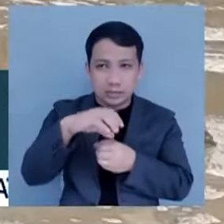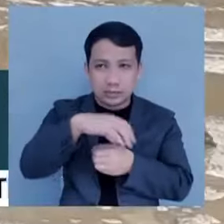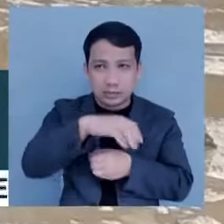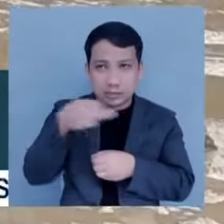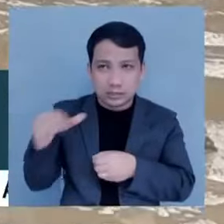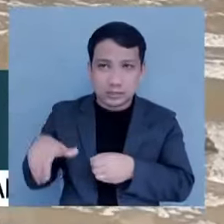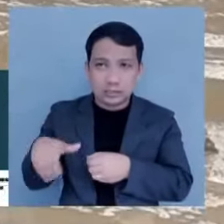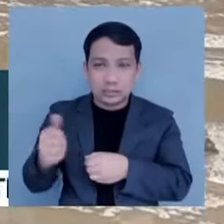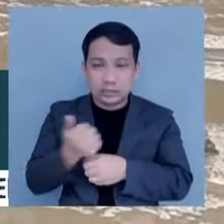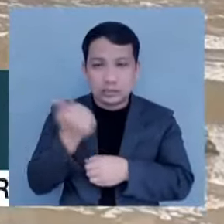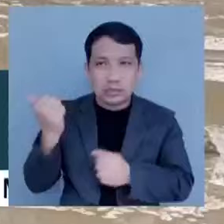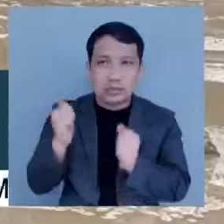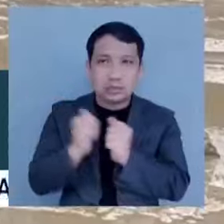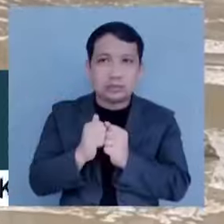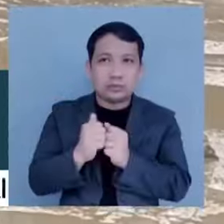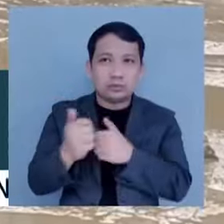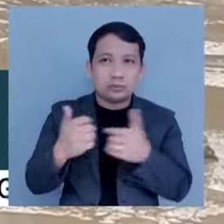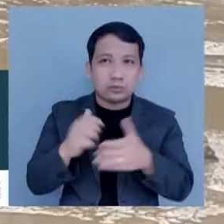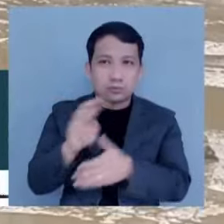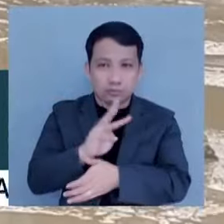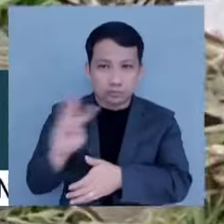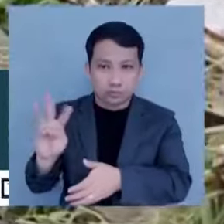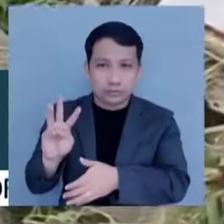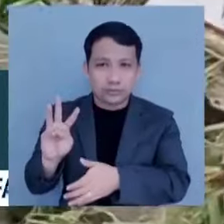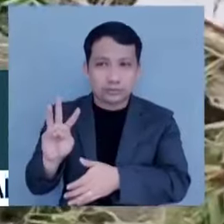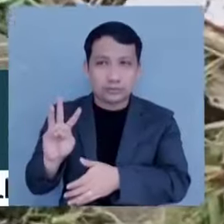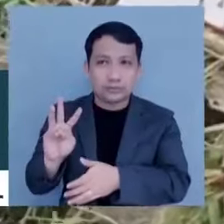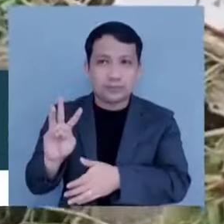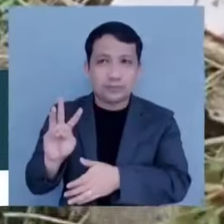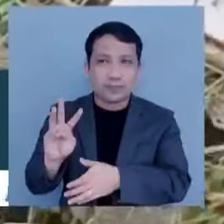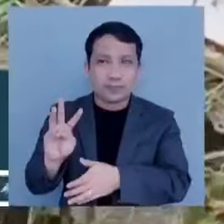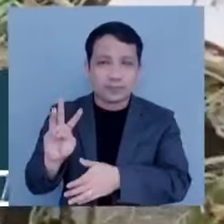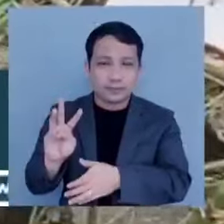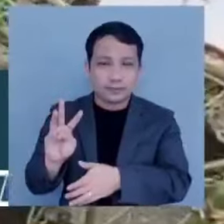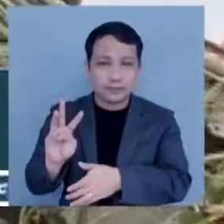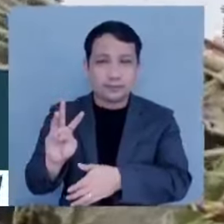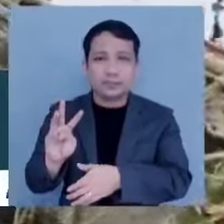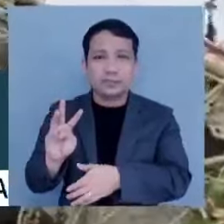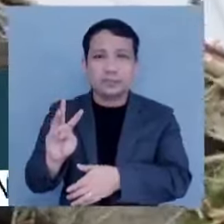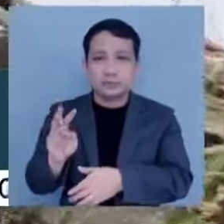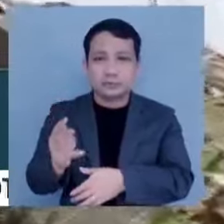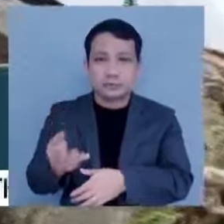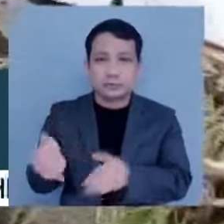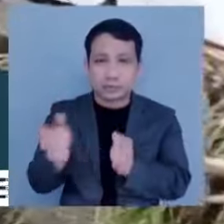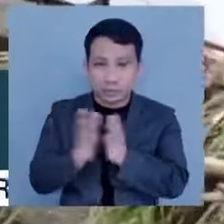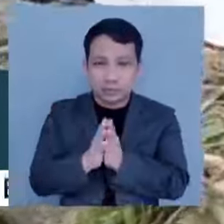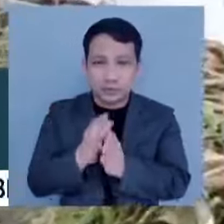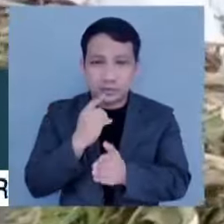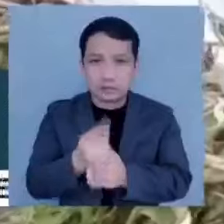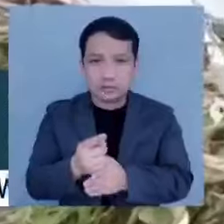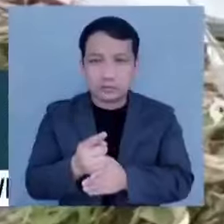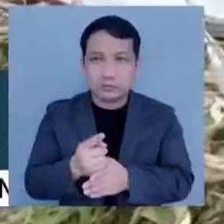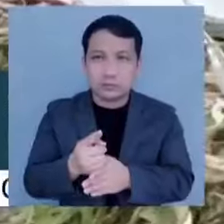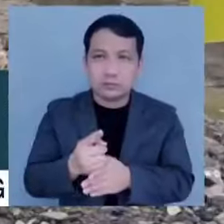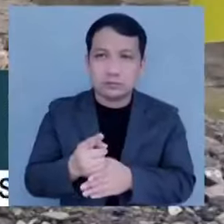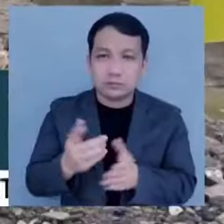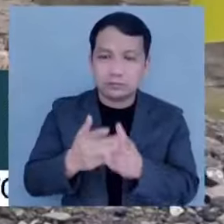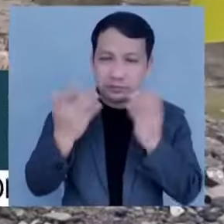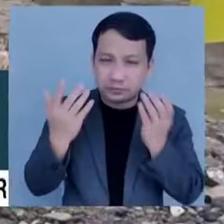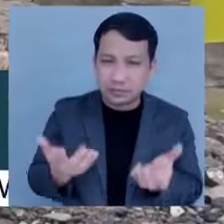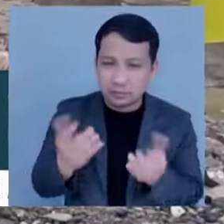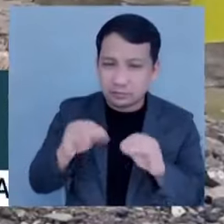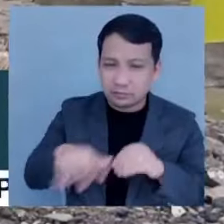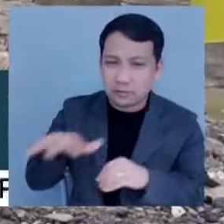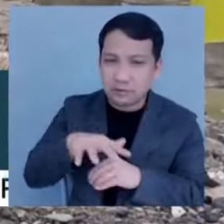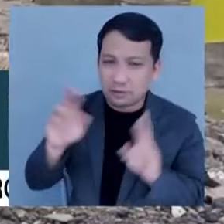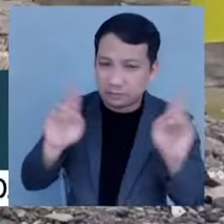side, to the Western Seaboard. So, if you ask me if I'm surprised, of course, I'm saddened by the magnitude. But were we ready?